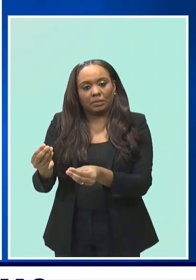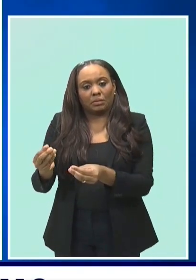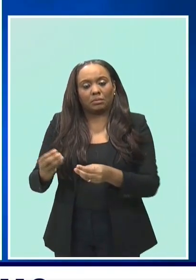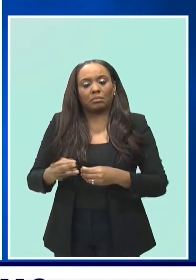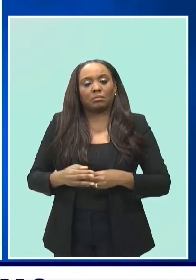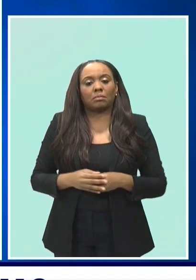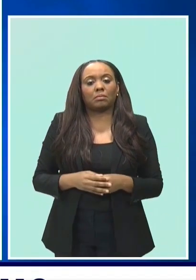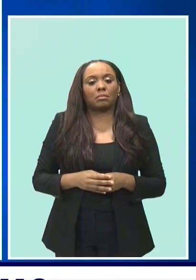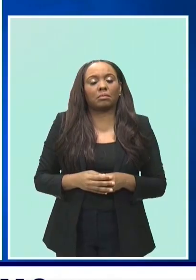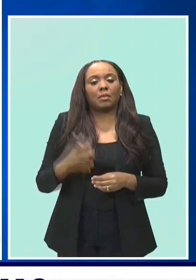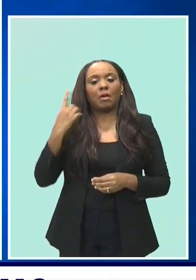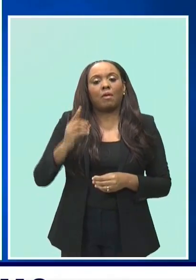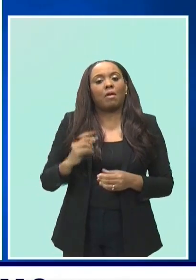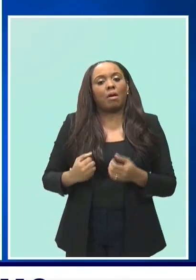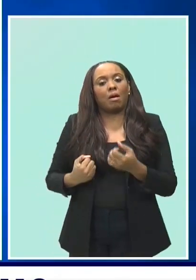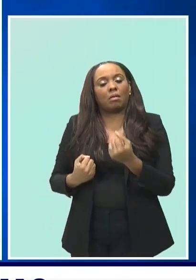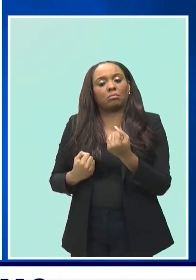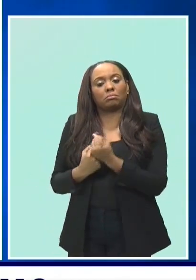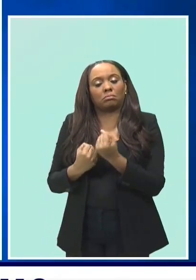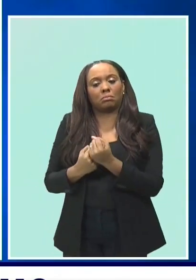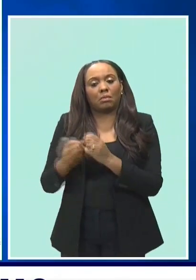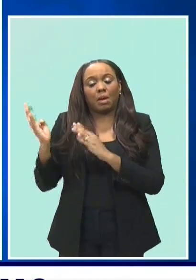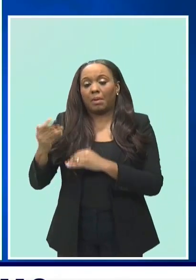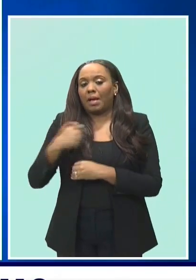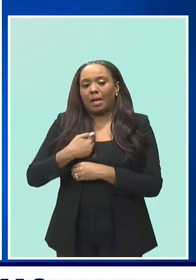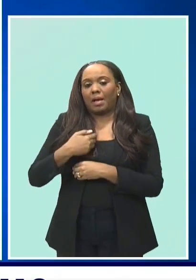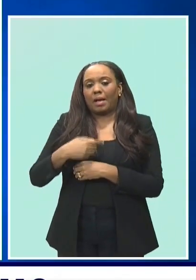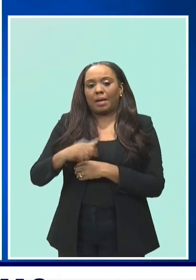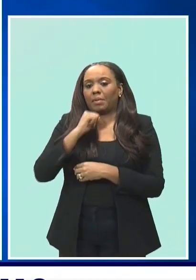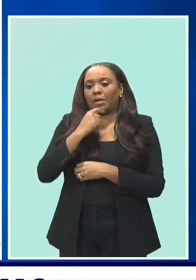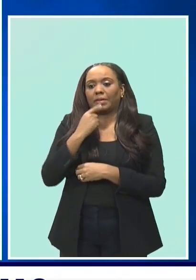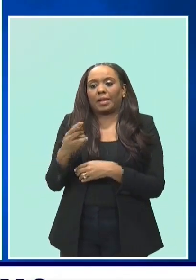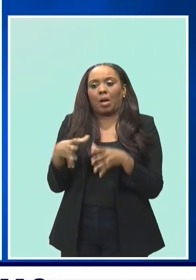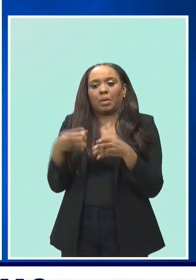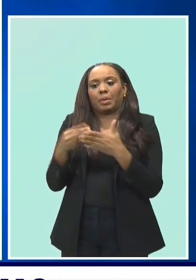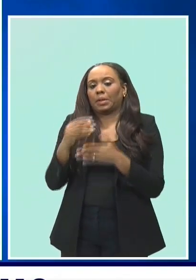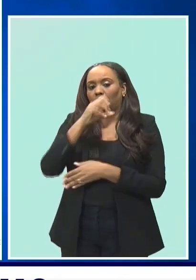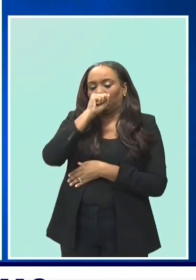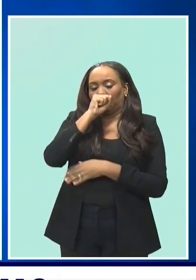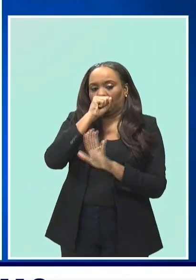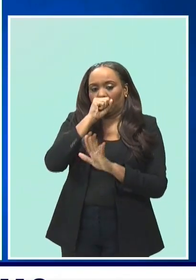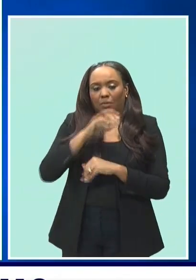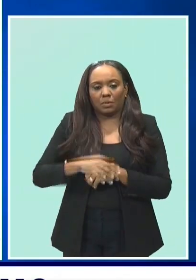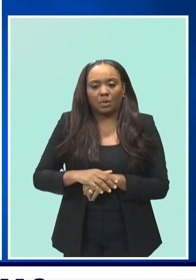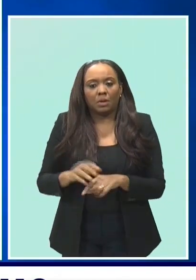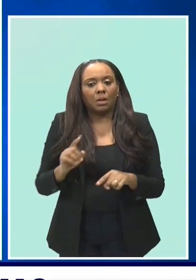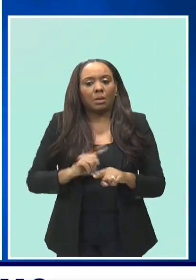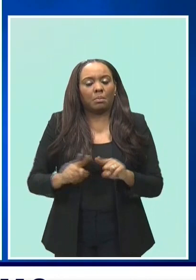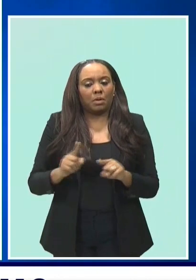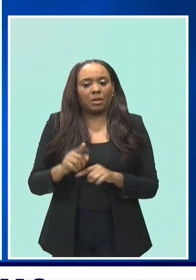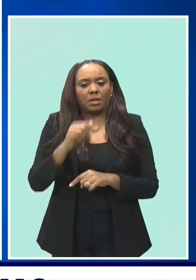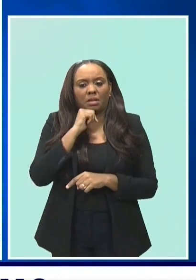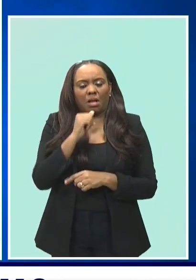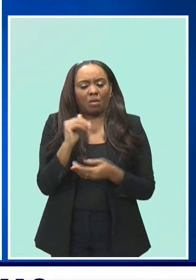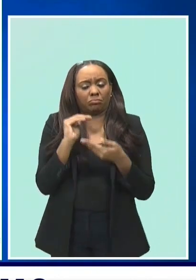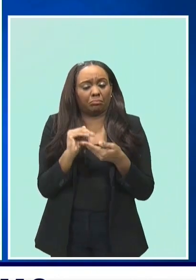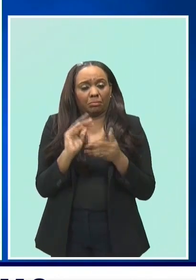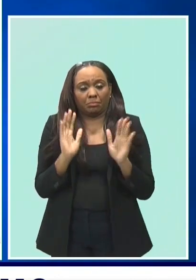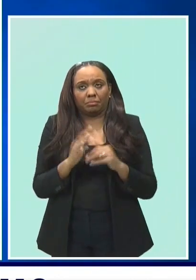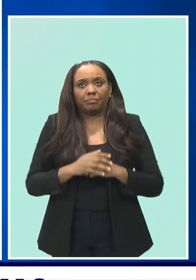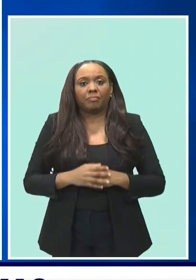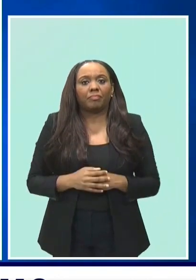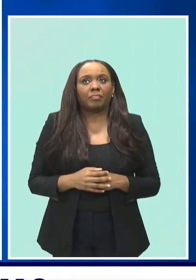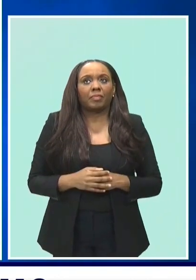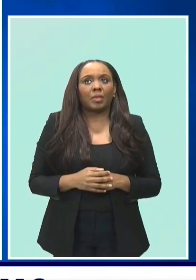to the effort. I am not at liberty to say how much we each gave, but it was more than a small sum. Acting Prime Minister George